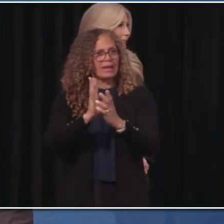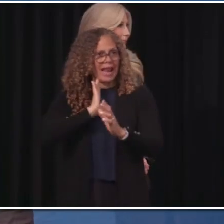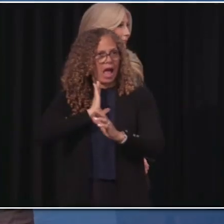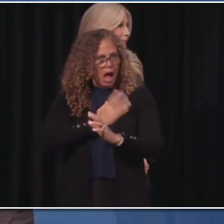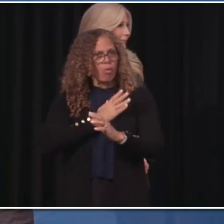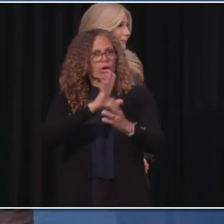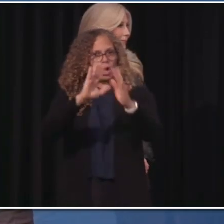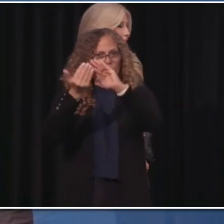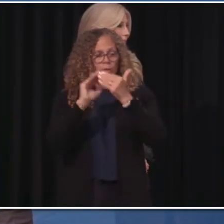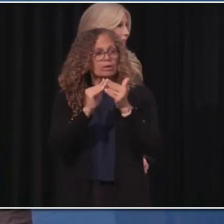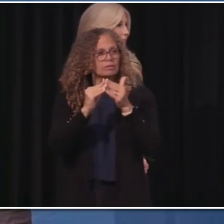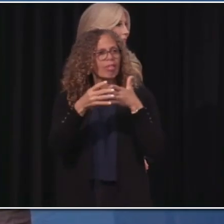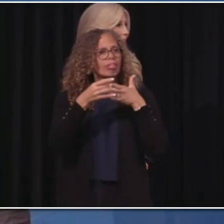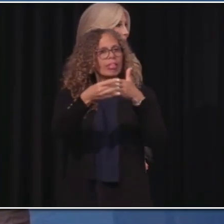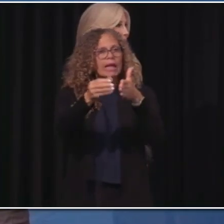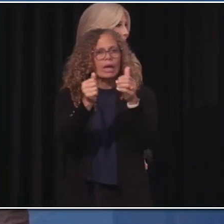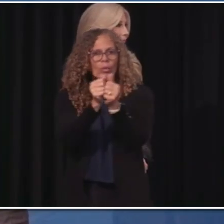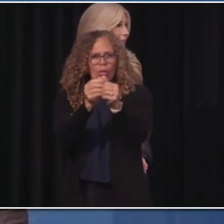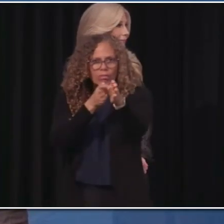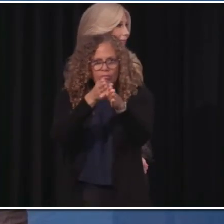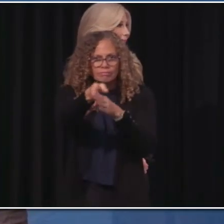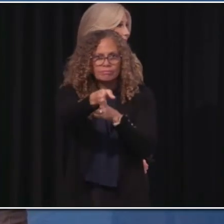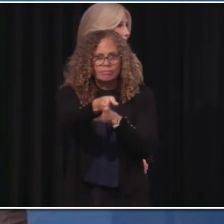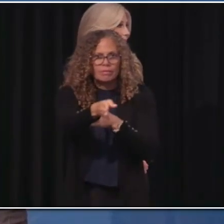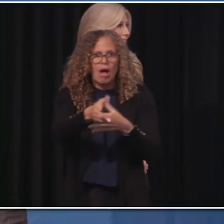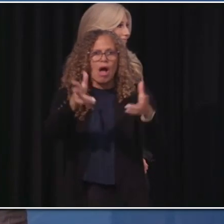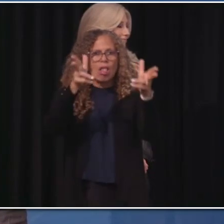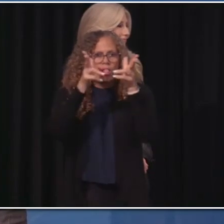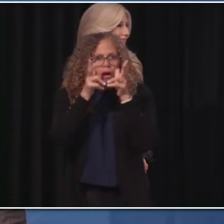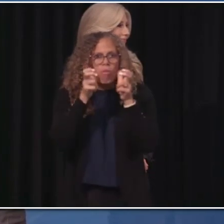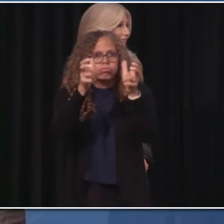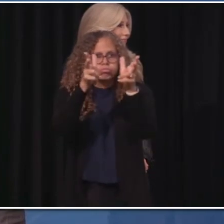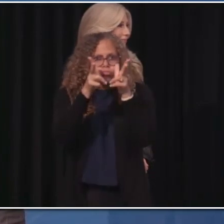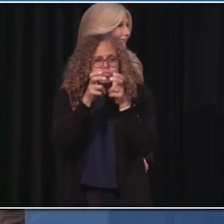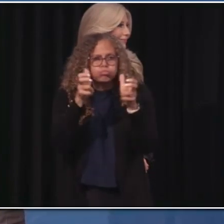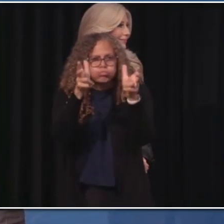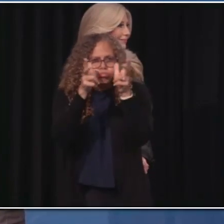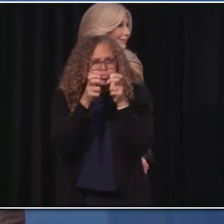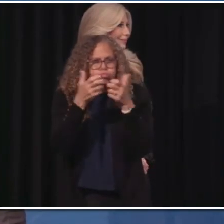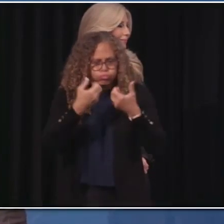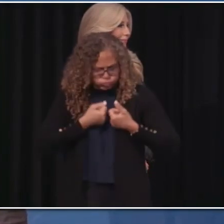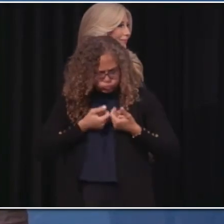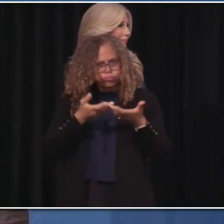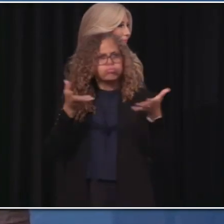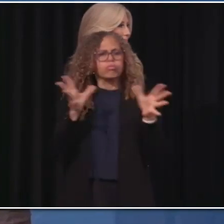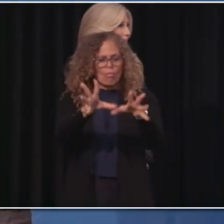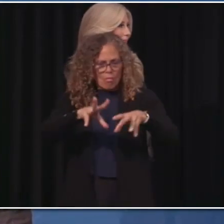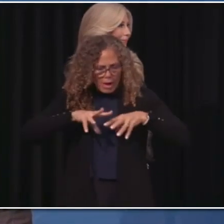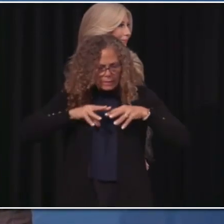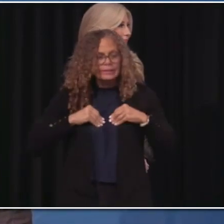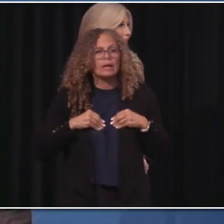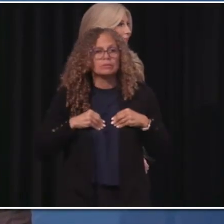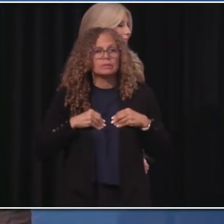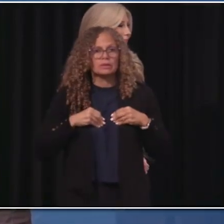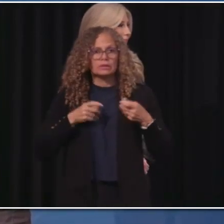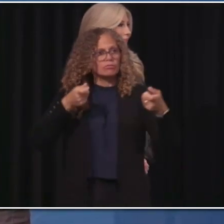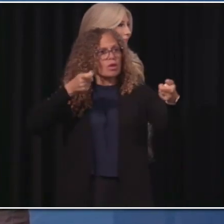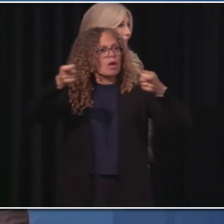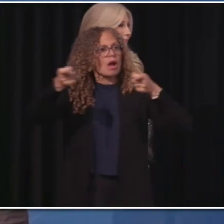integrity, listen with open hearts, and govern with boldness and